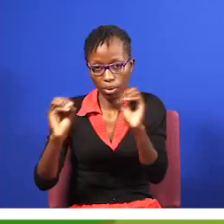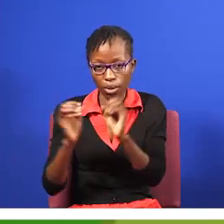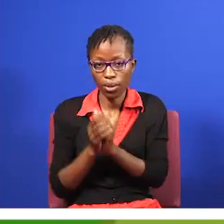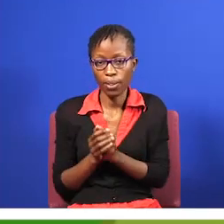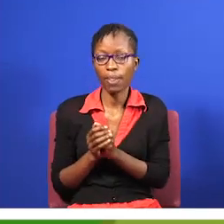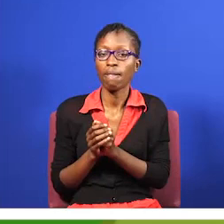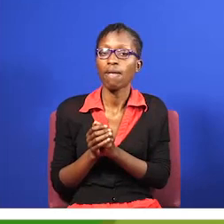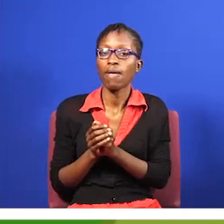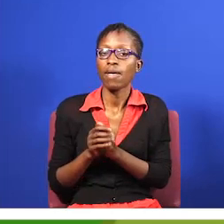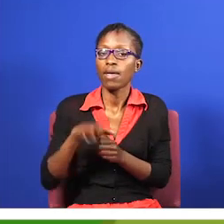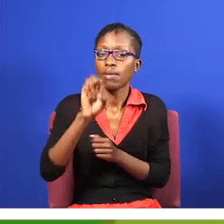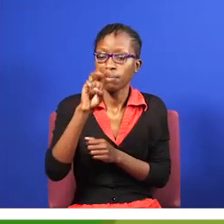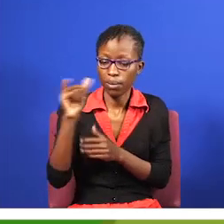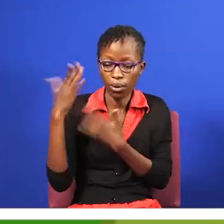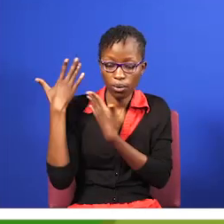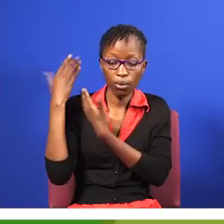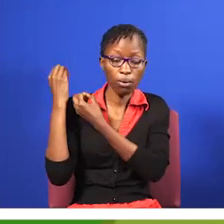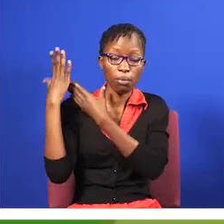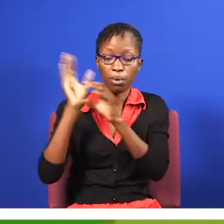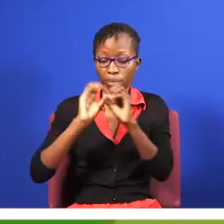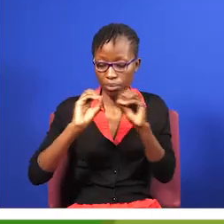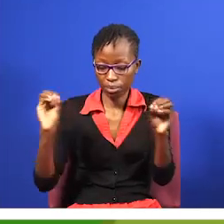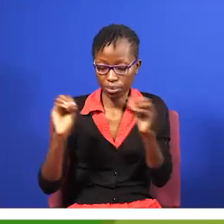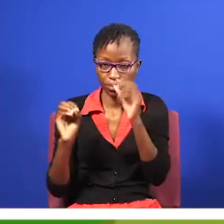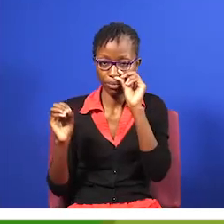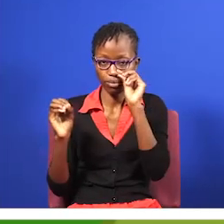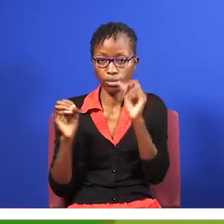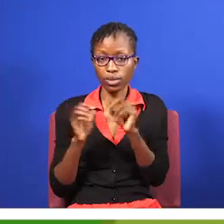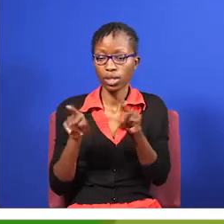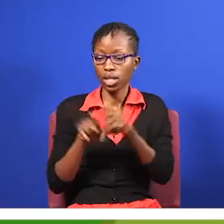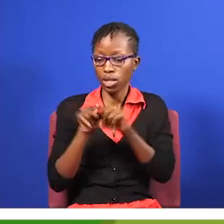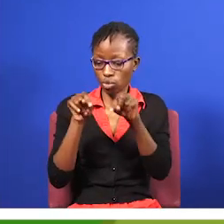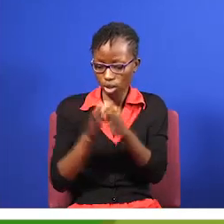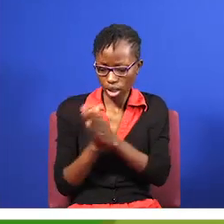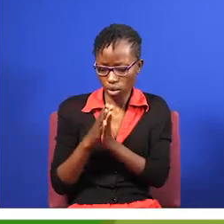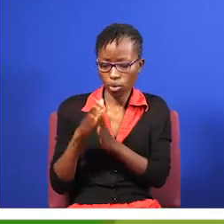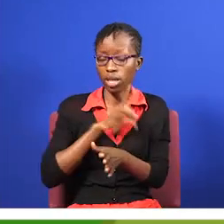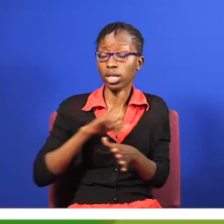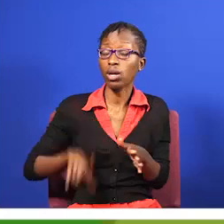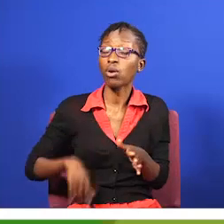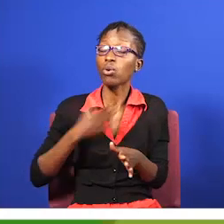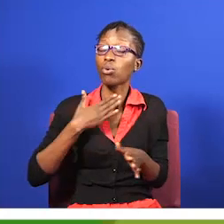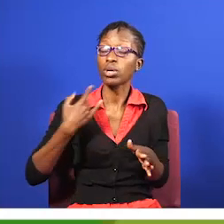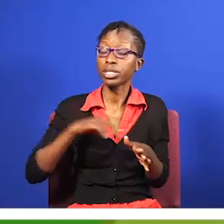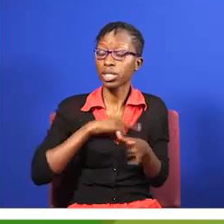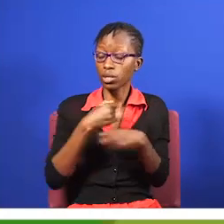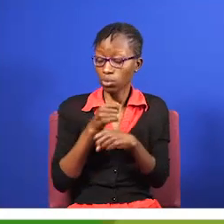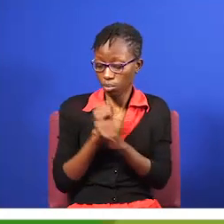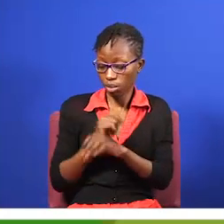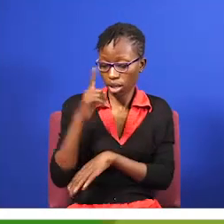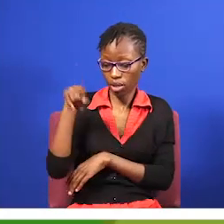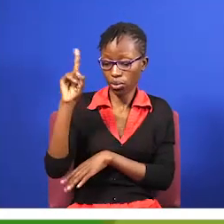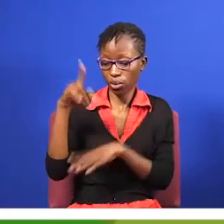Emmy disobeyed the mother. And now in our story today, God wants us to make